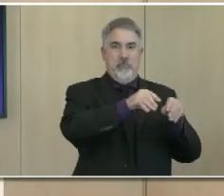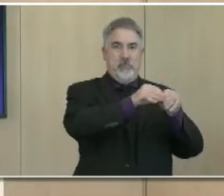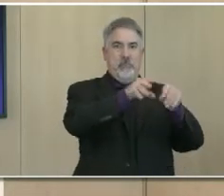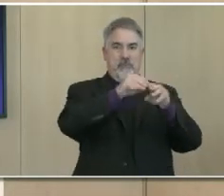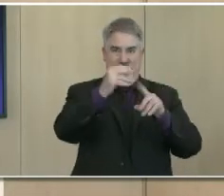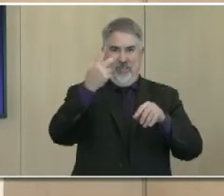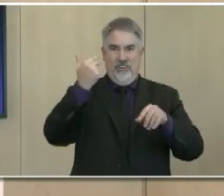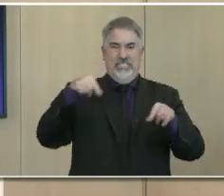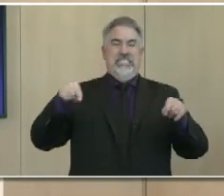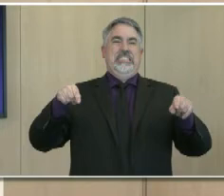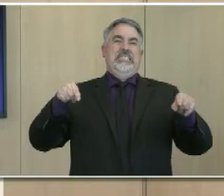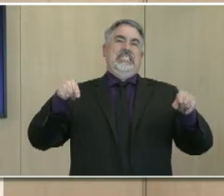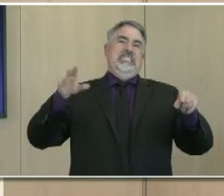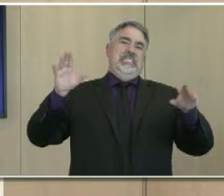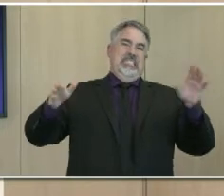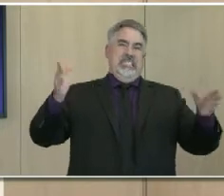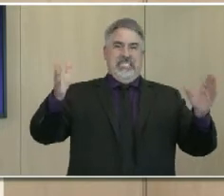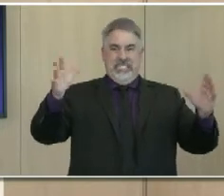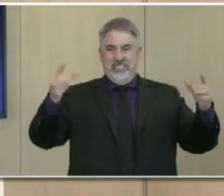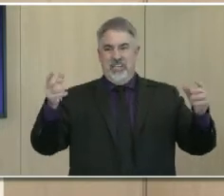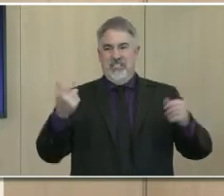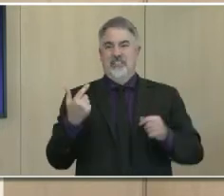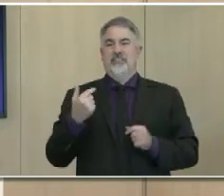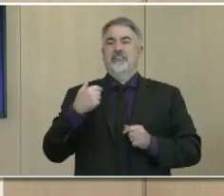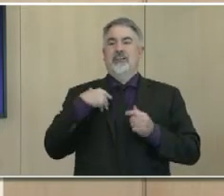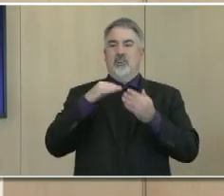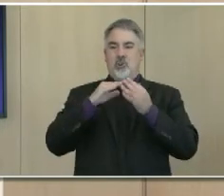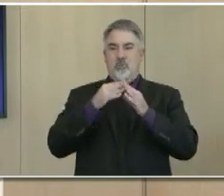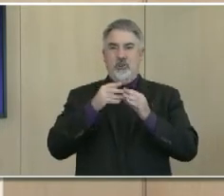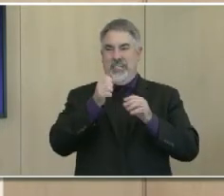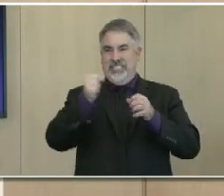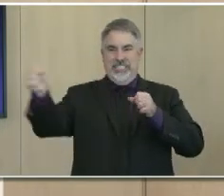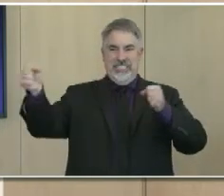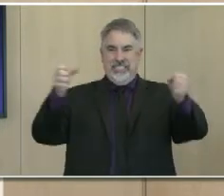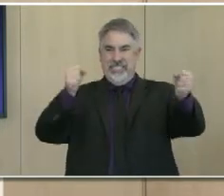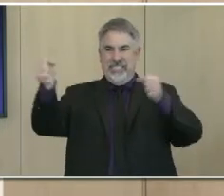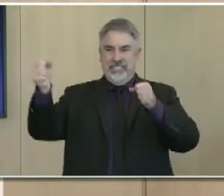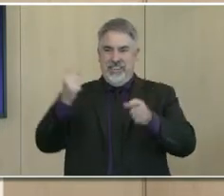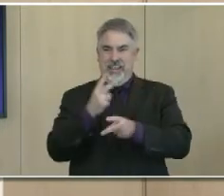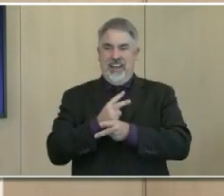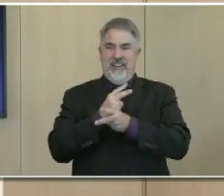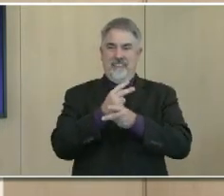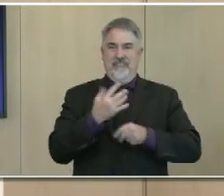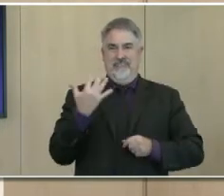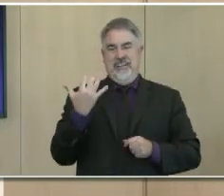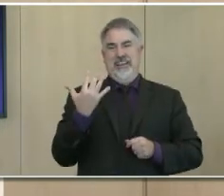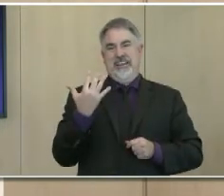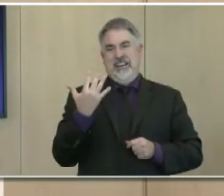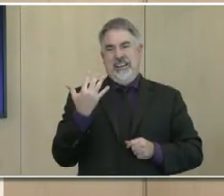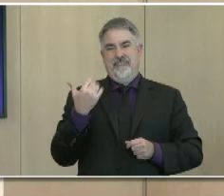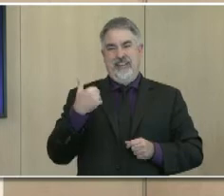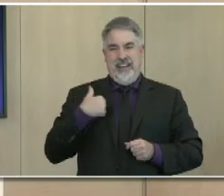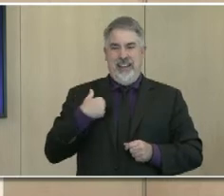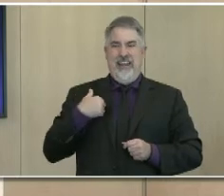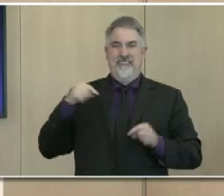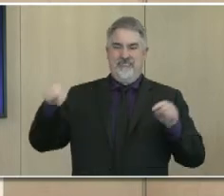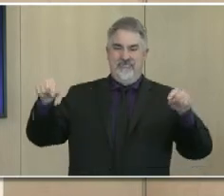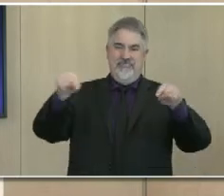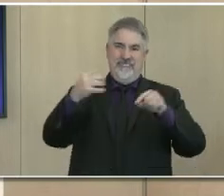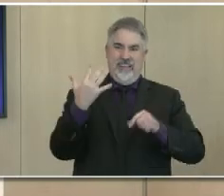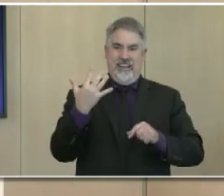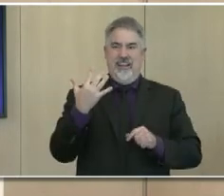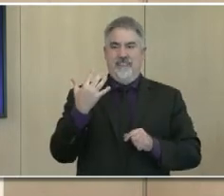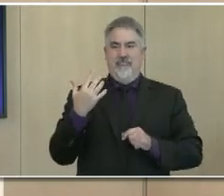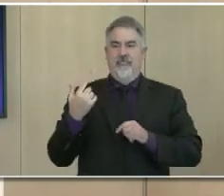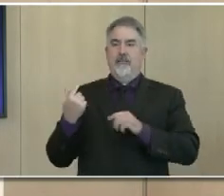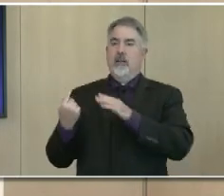and one new community setting for a total of 5. In both situations, individuals are